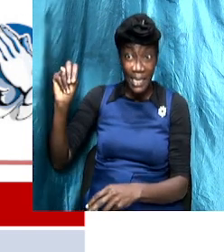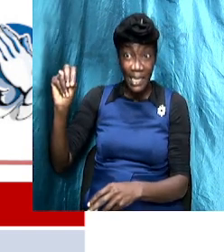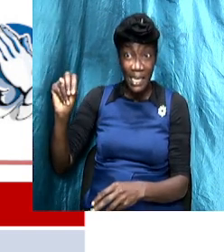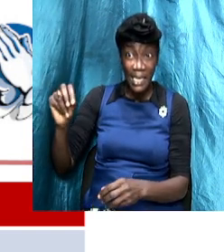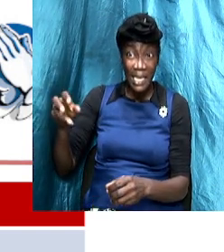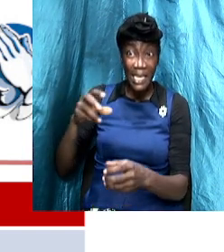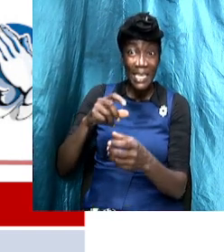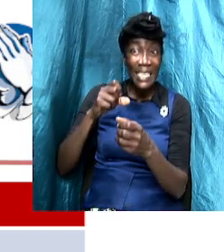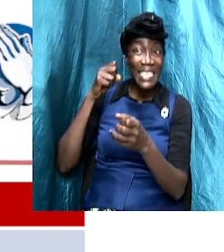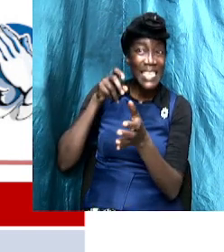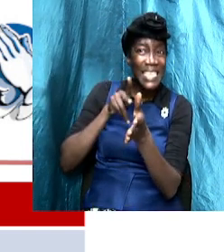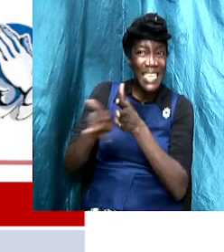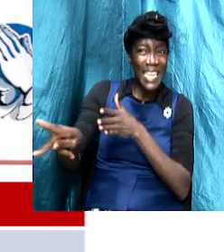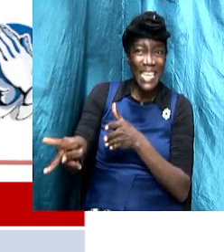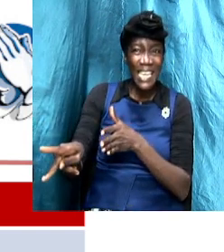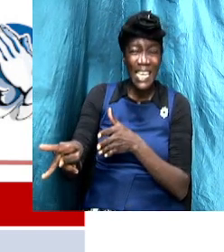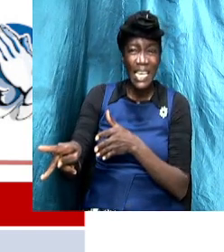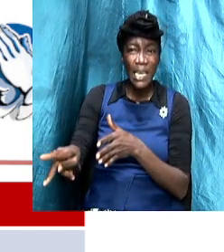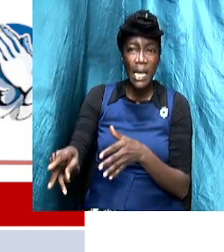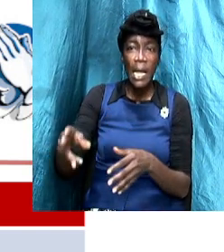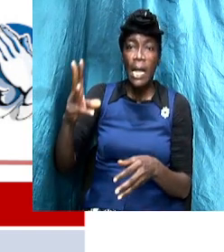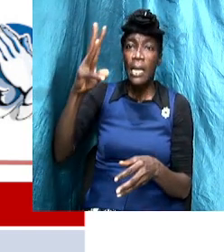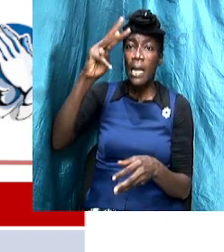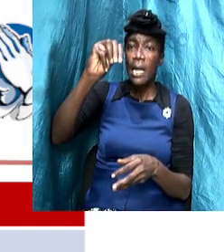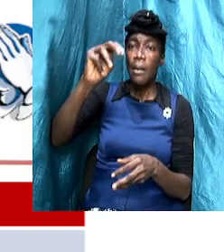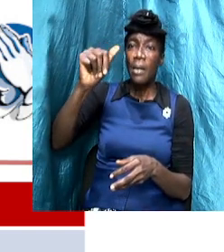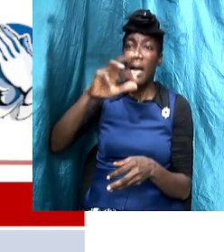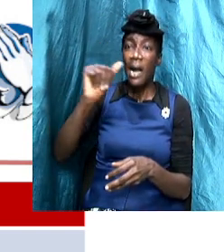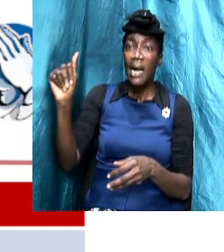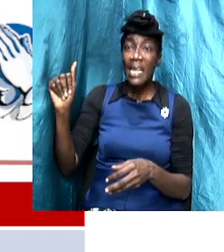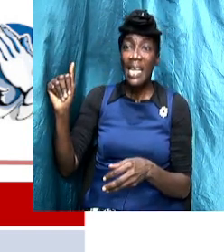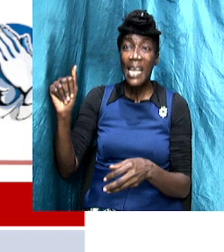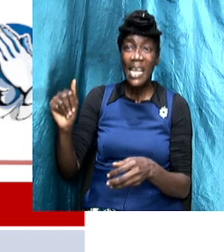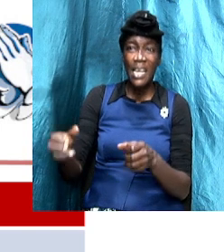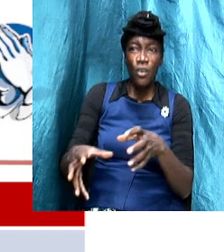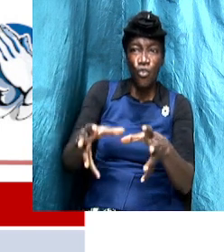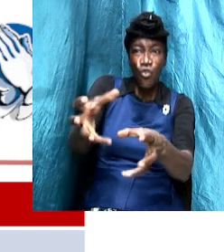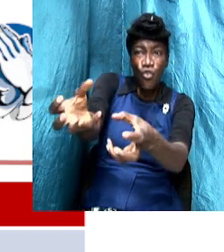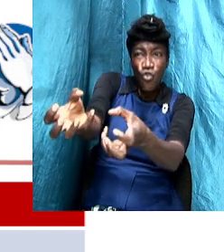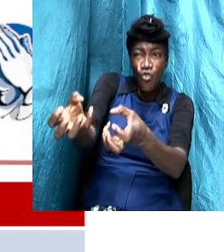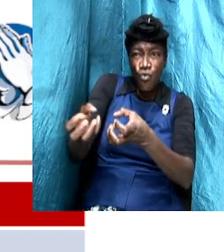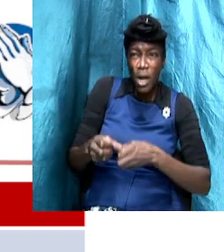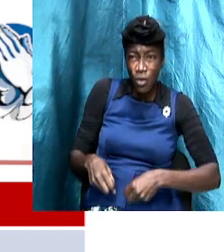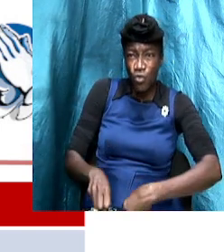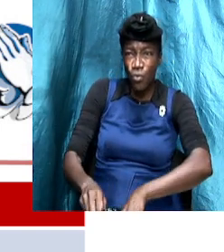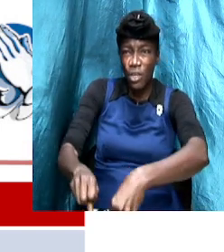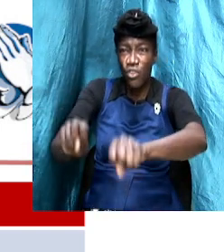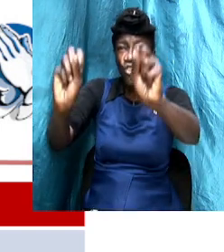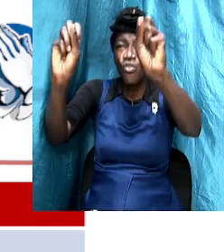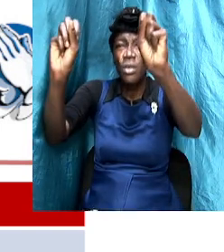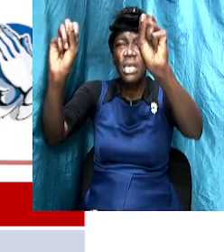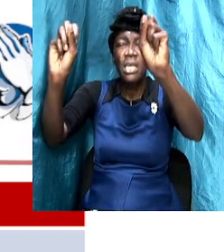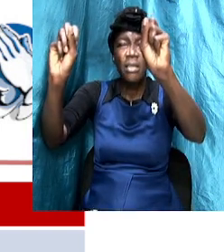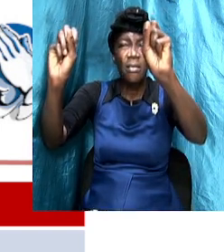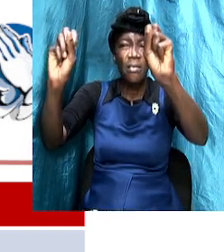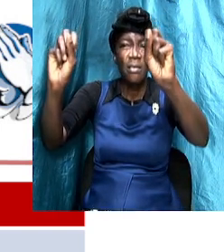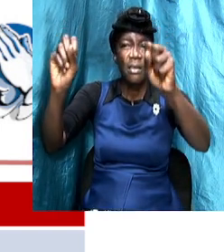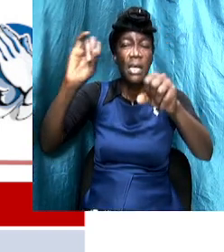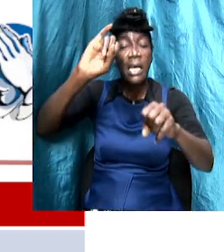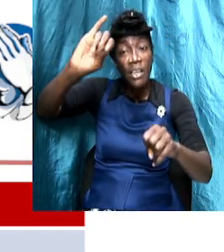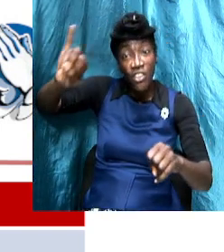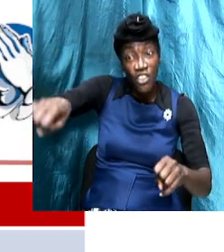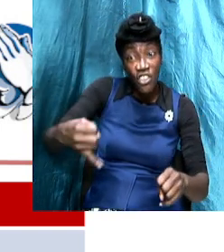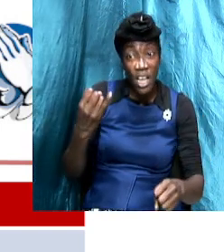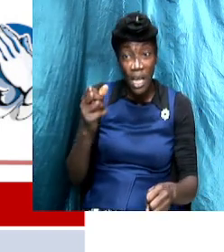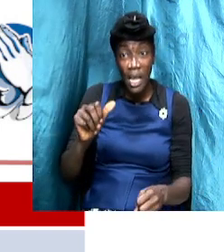burnt in Alexandria. My God. James, the Lord's brother, was stoned and beheaded. But